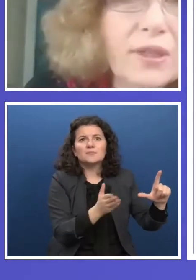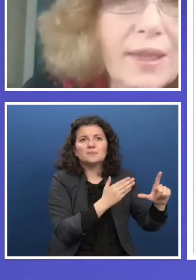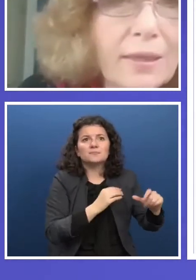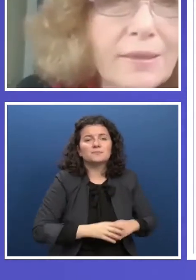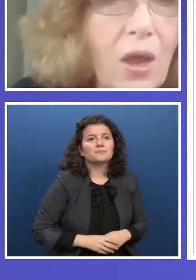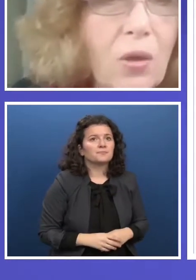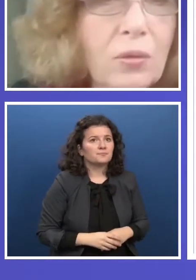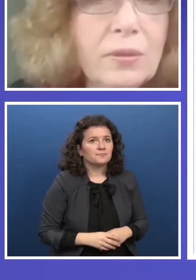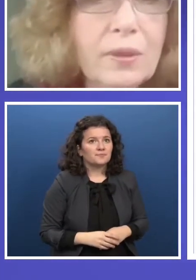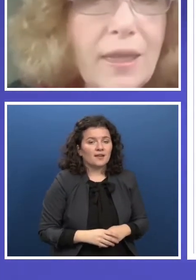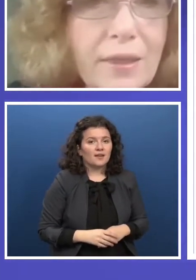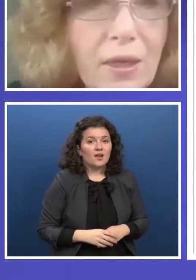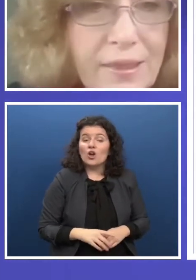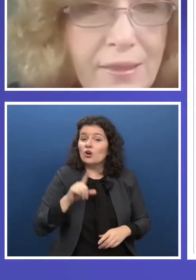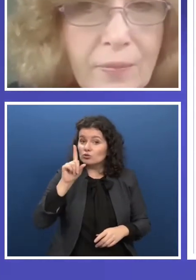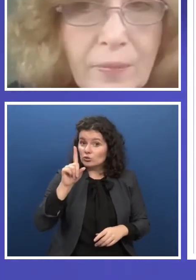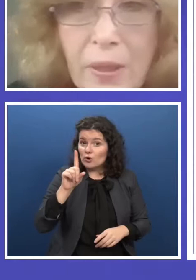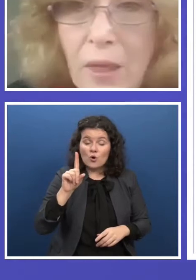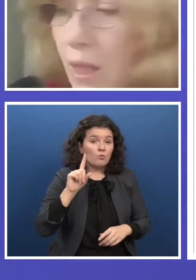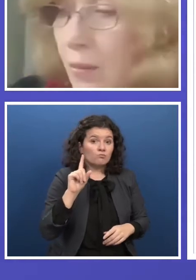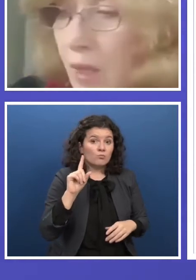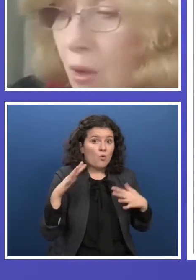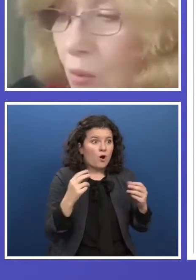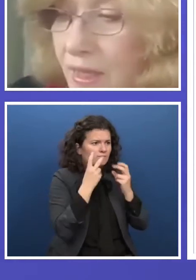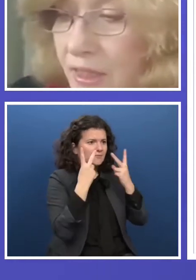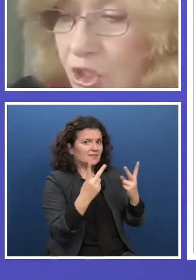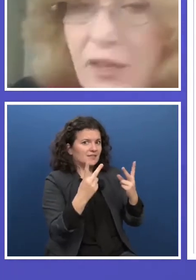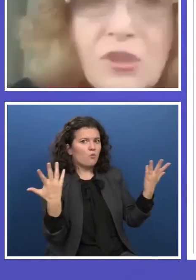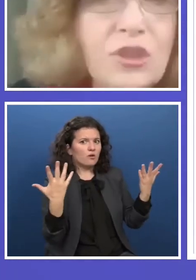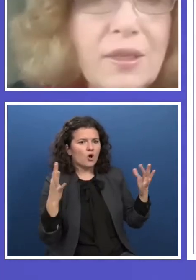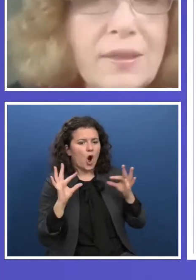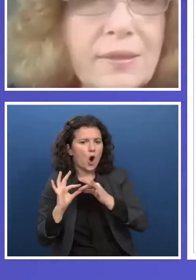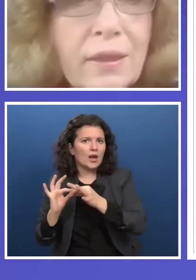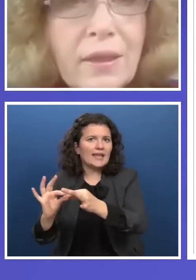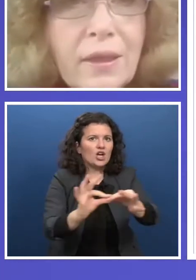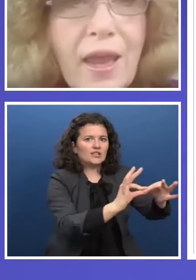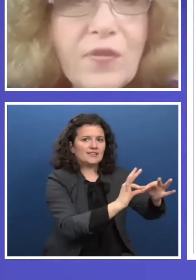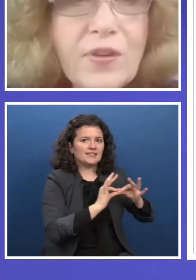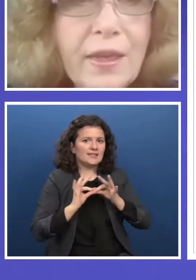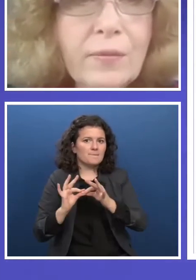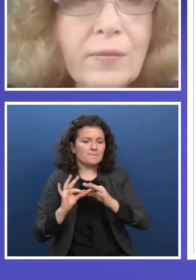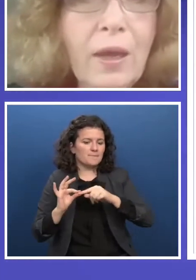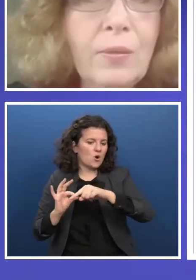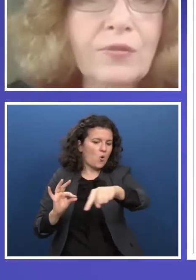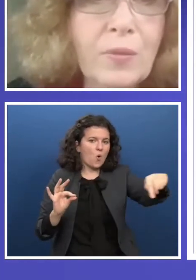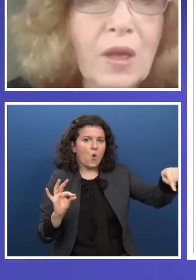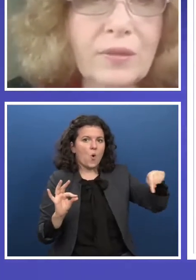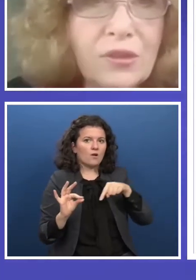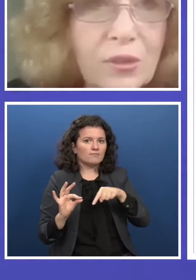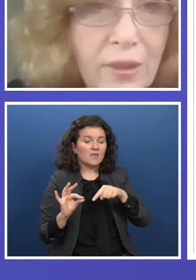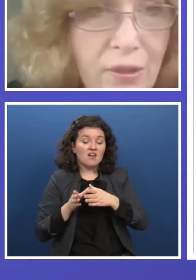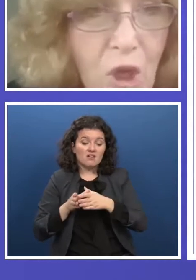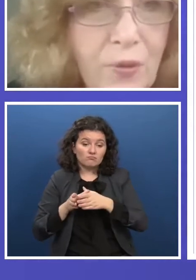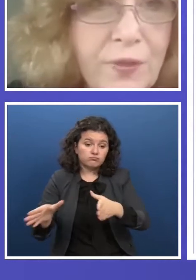What we're looking at is a whole ecosystem. What we need to change is everything from